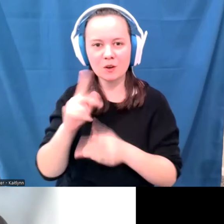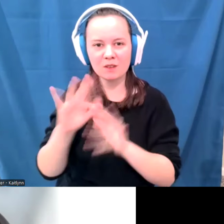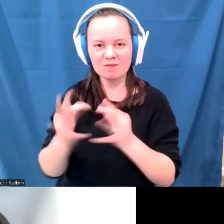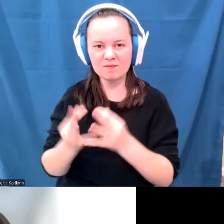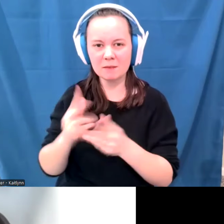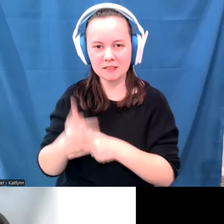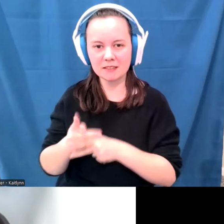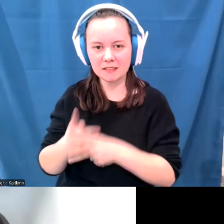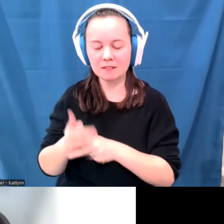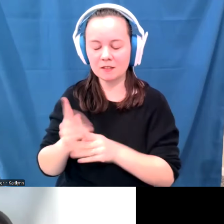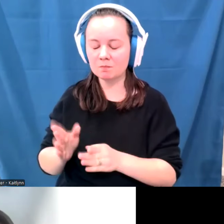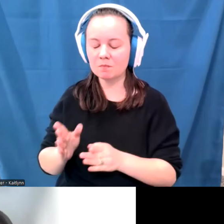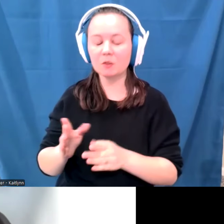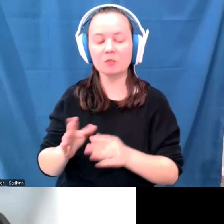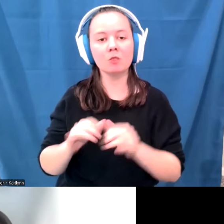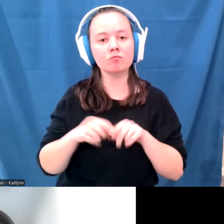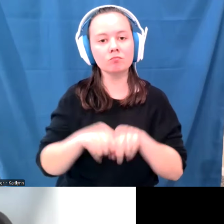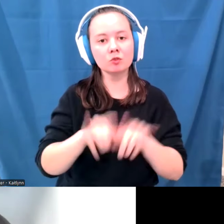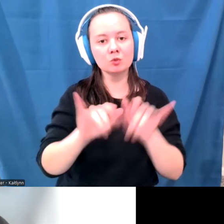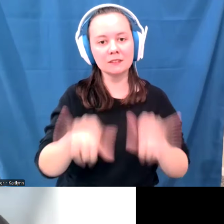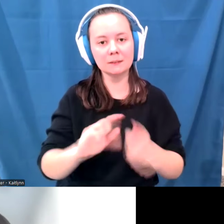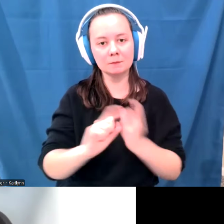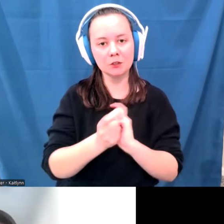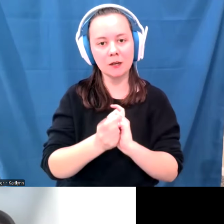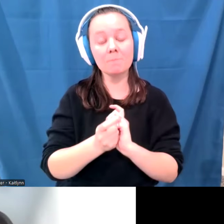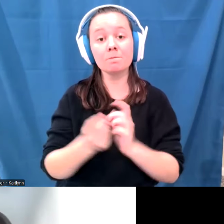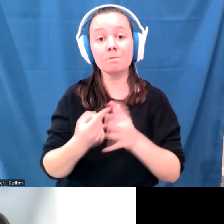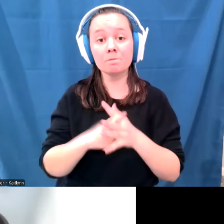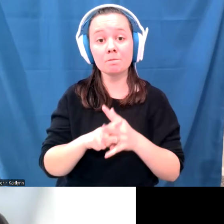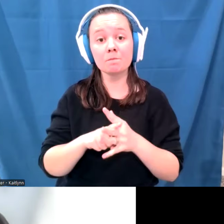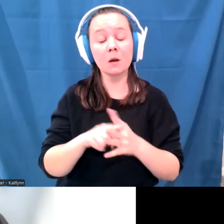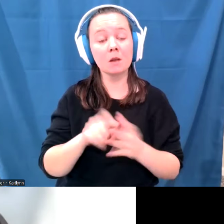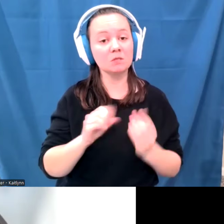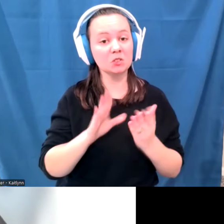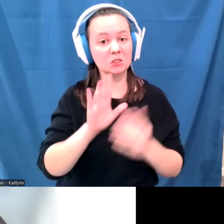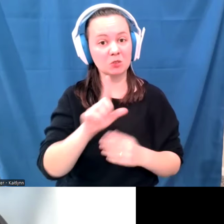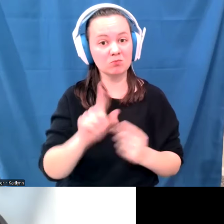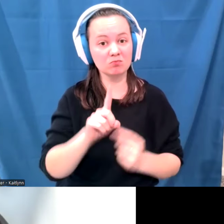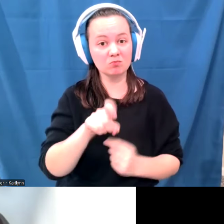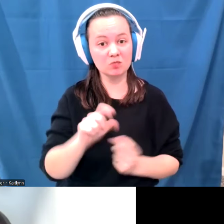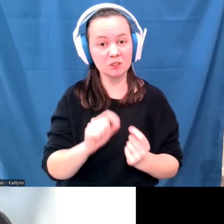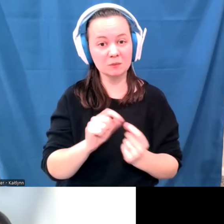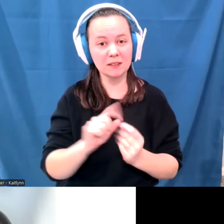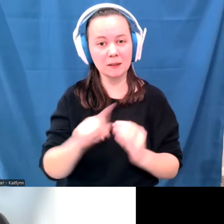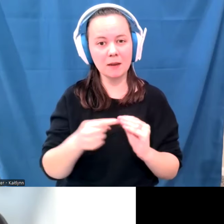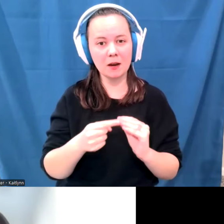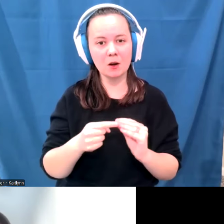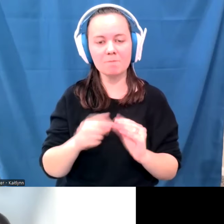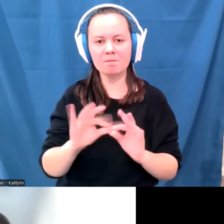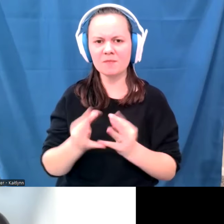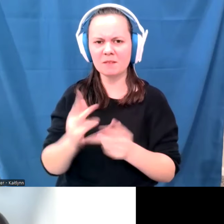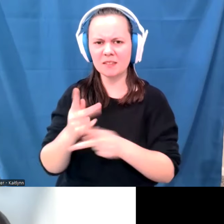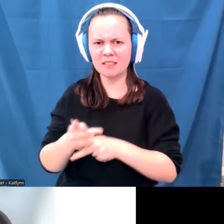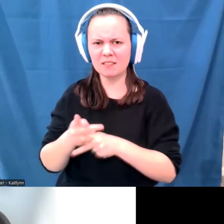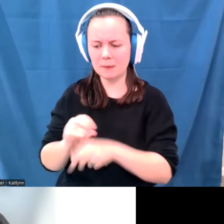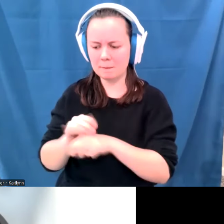systems change. And to start addressing your question specifically on how family caregivers are impacted by the